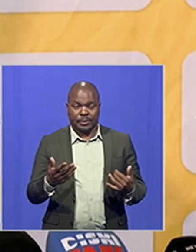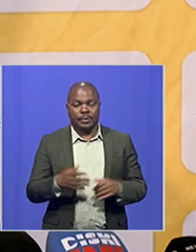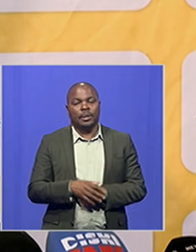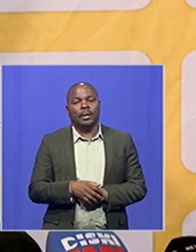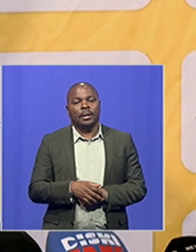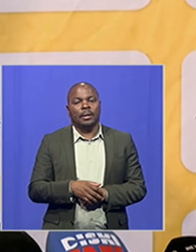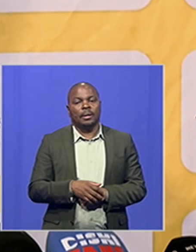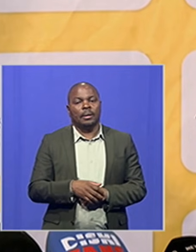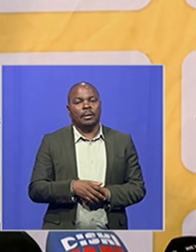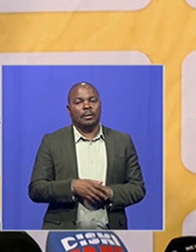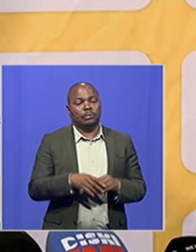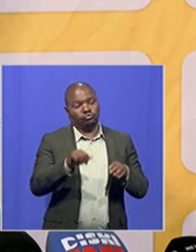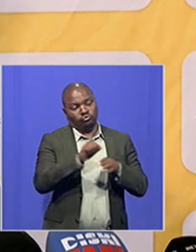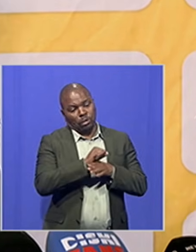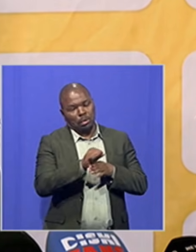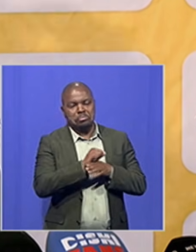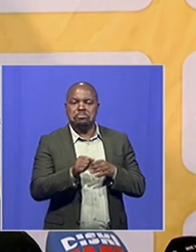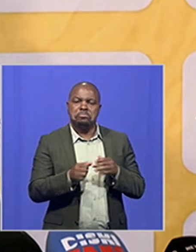has been good,